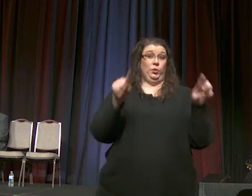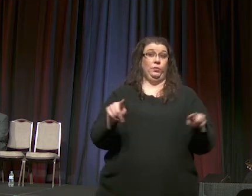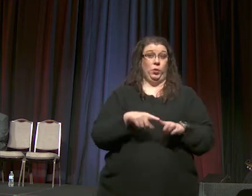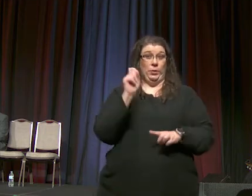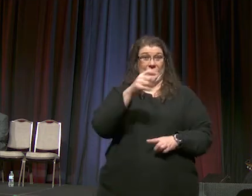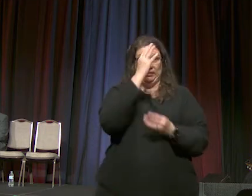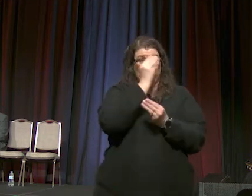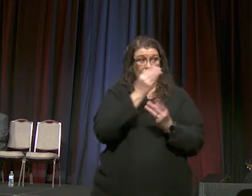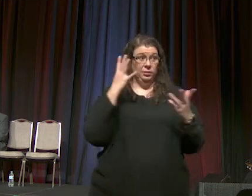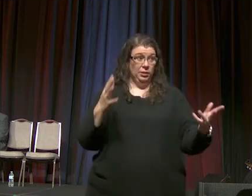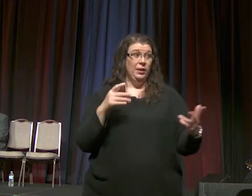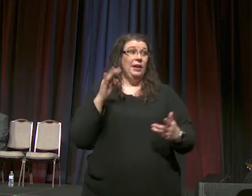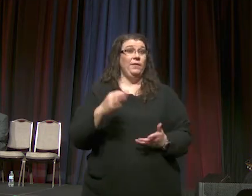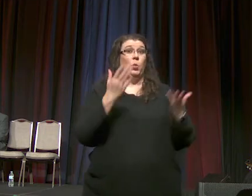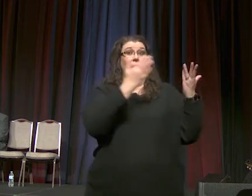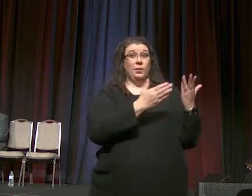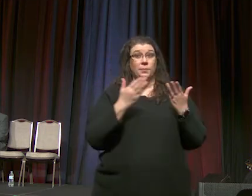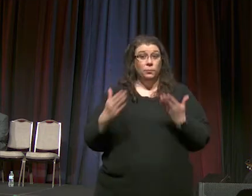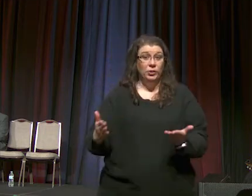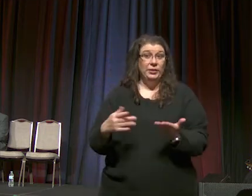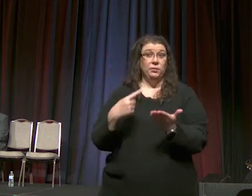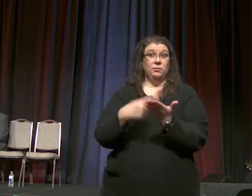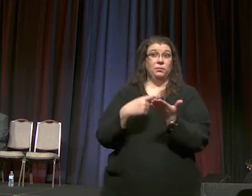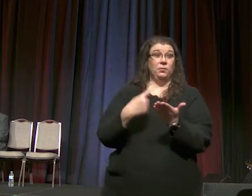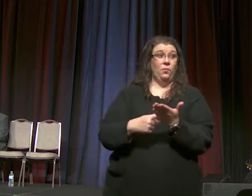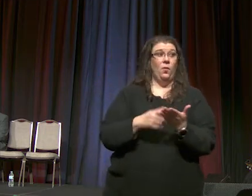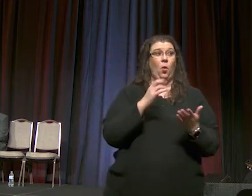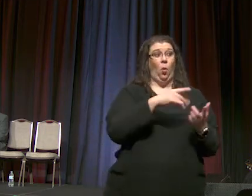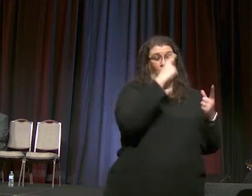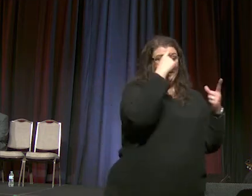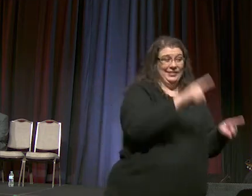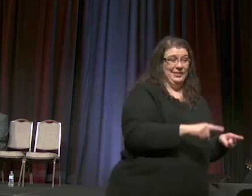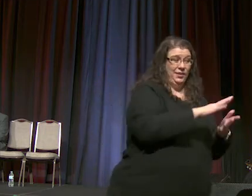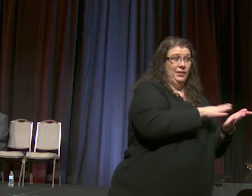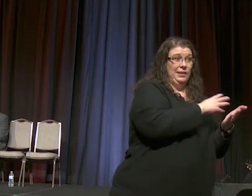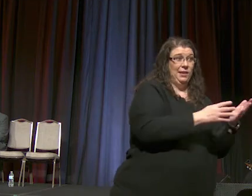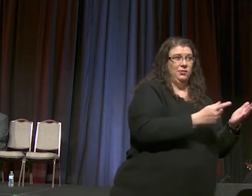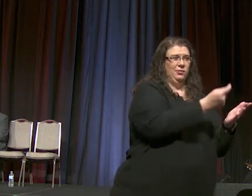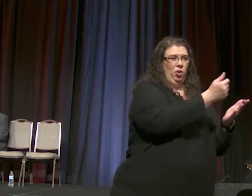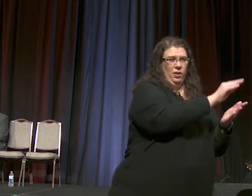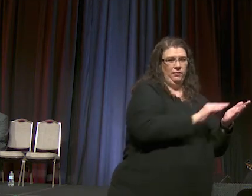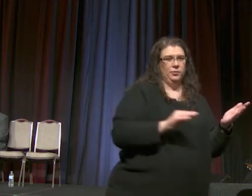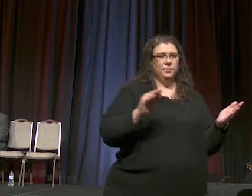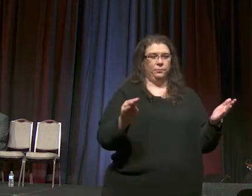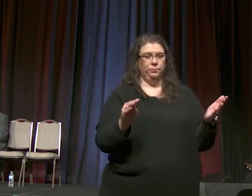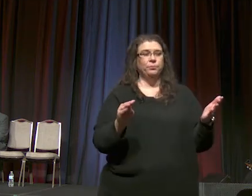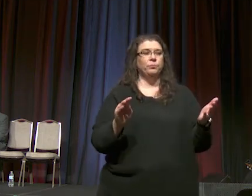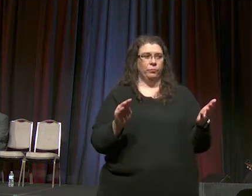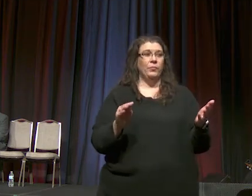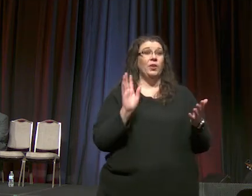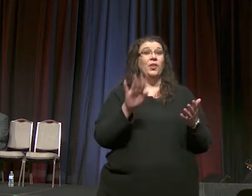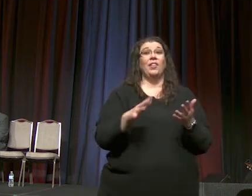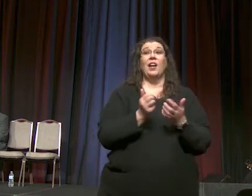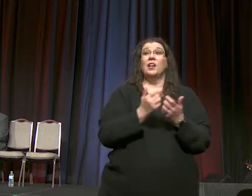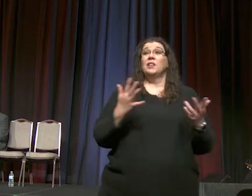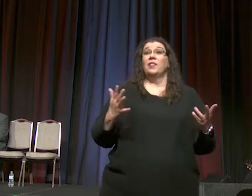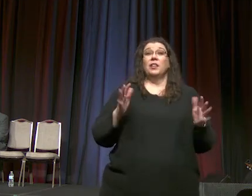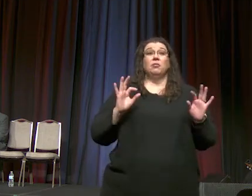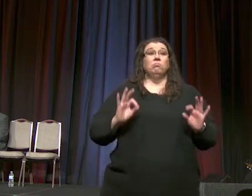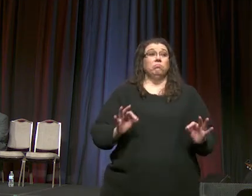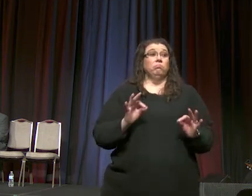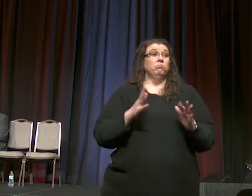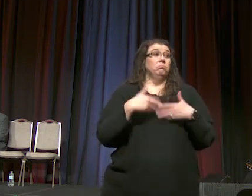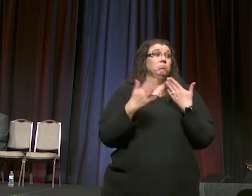you want to bring something to the floor or pull it off a consent calendar. And that is how everything works.